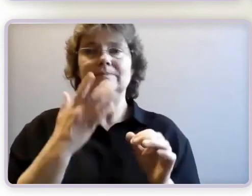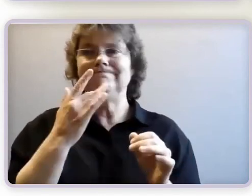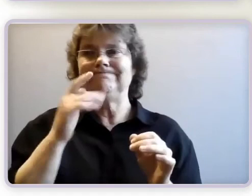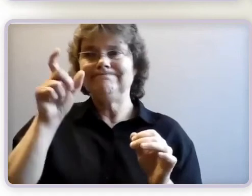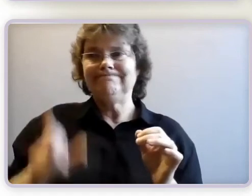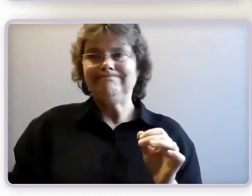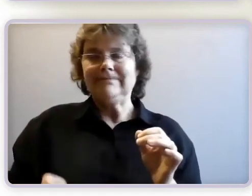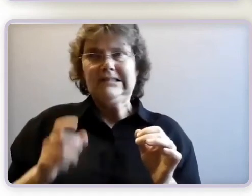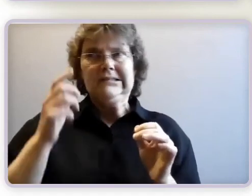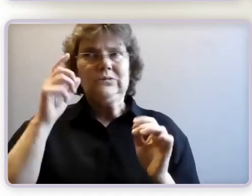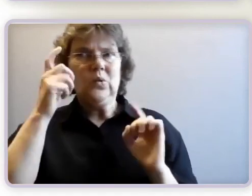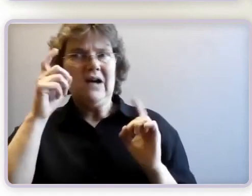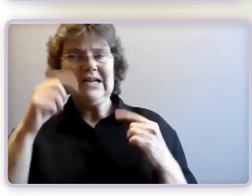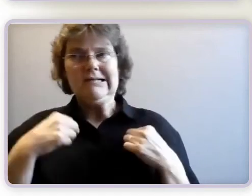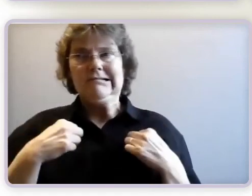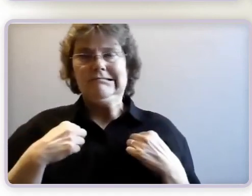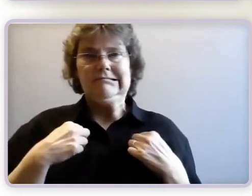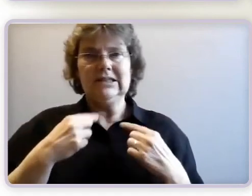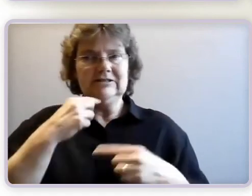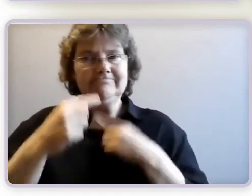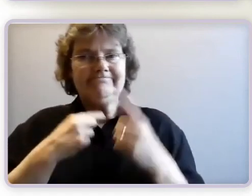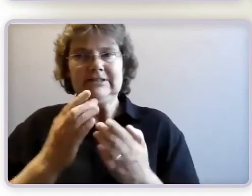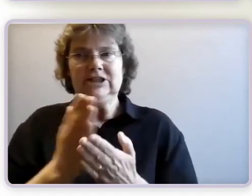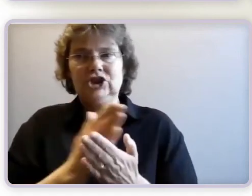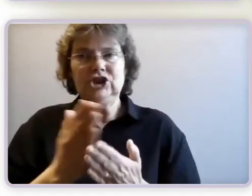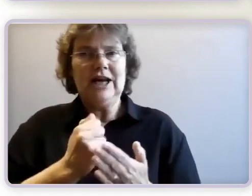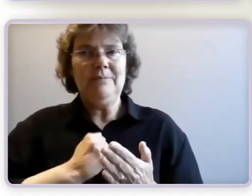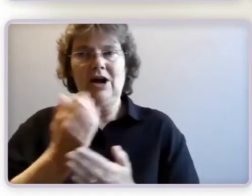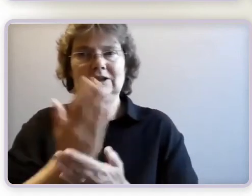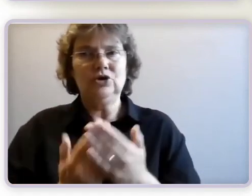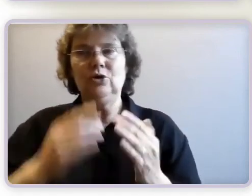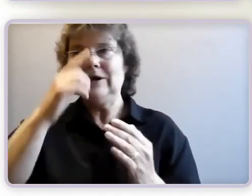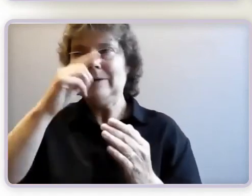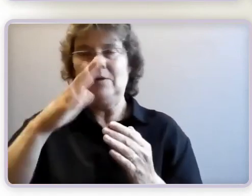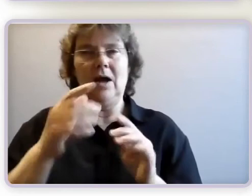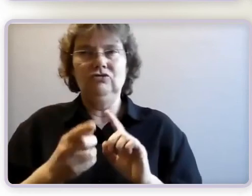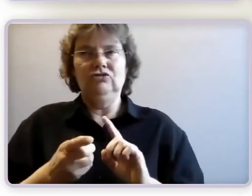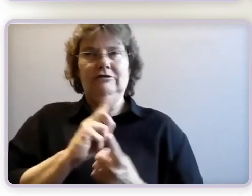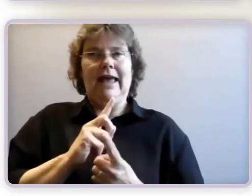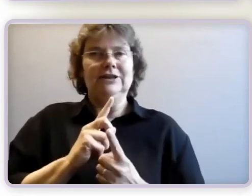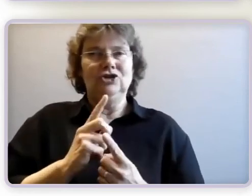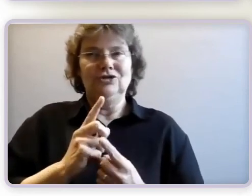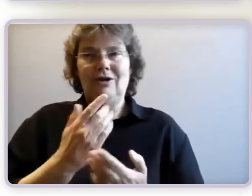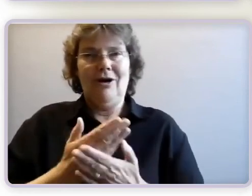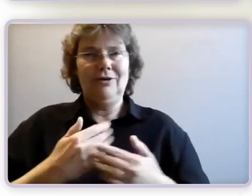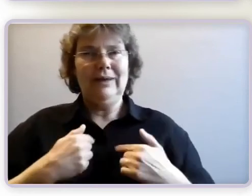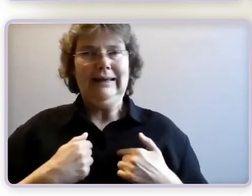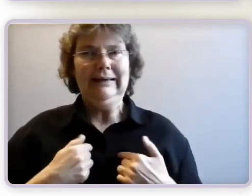stories because they fear repercussions? What assurances can you give? So who would like to start?